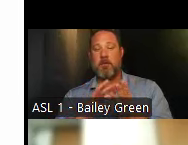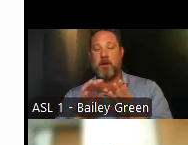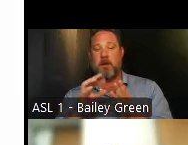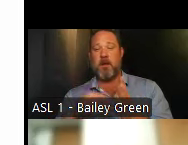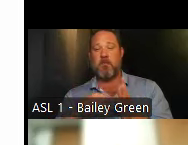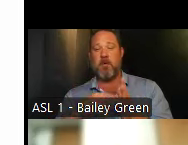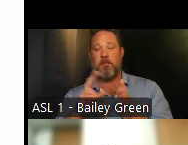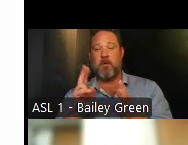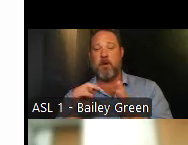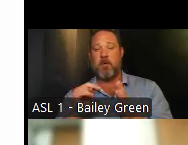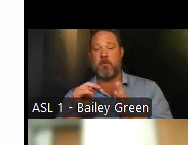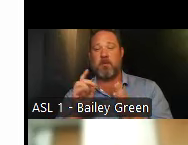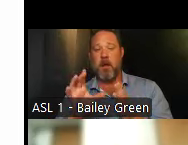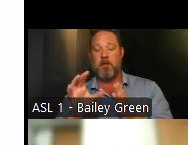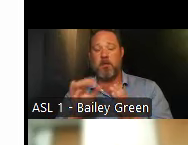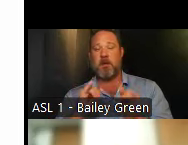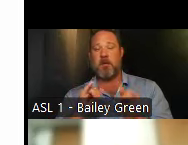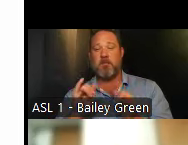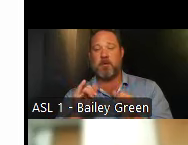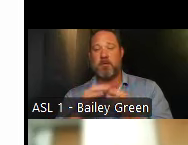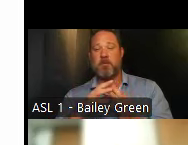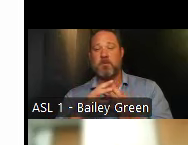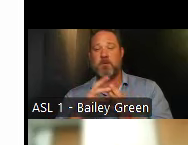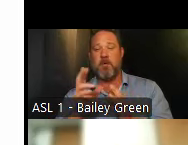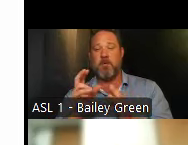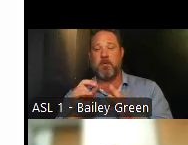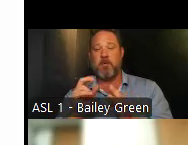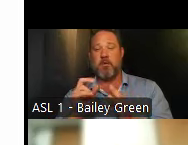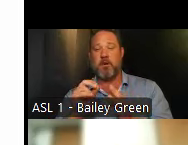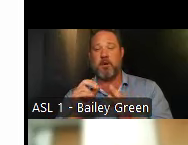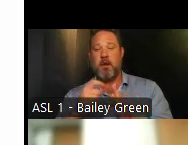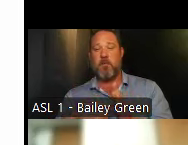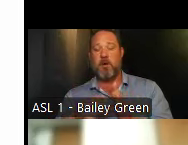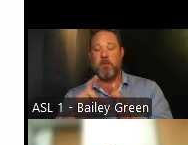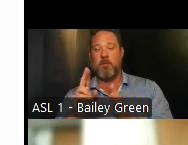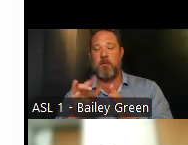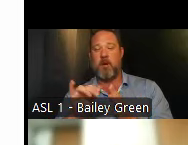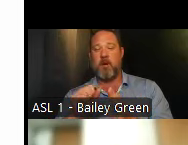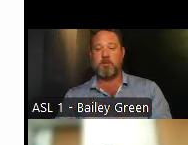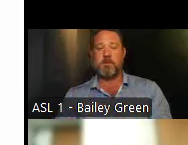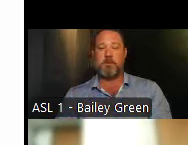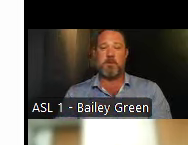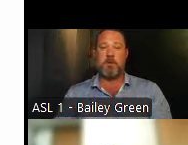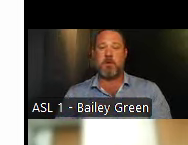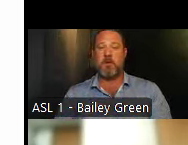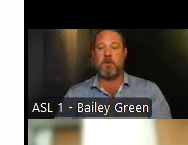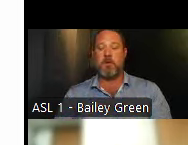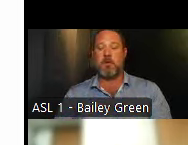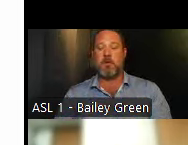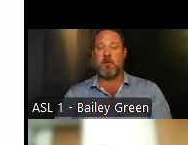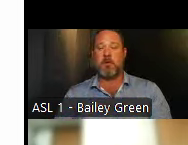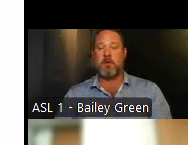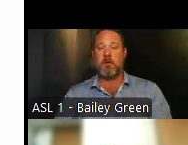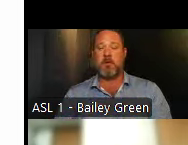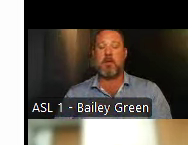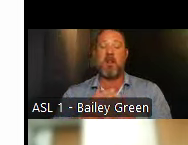undocumented individuals, and it instates a $30 premium for this population. It does also eliminate the